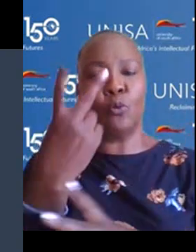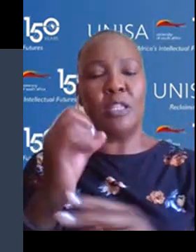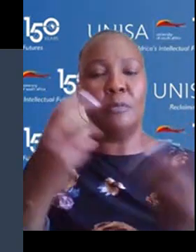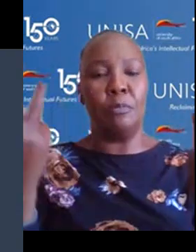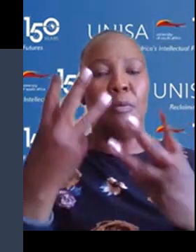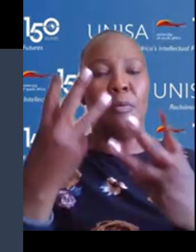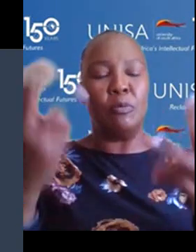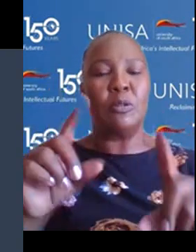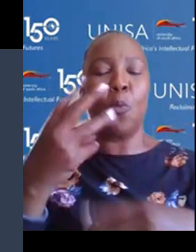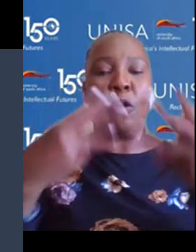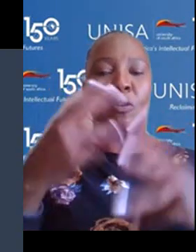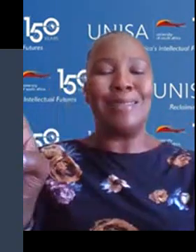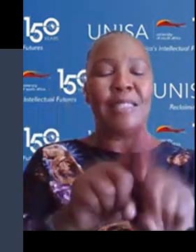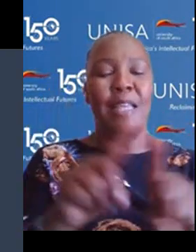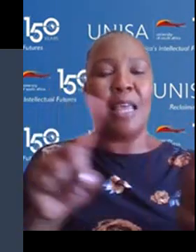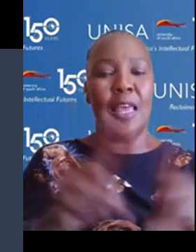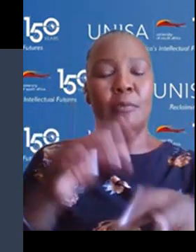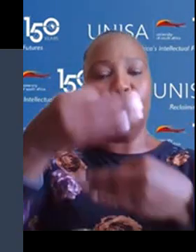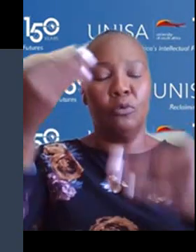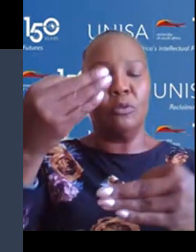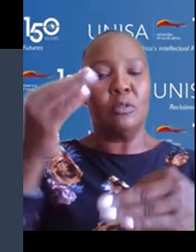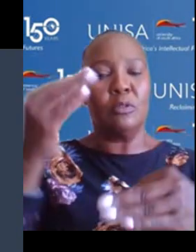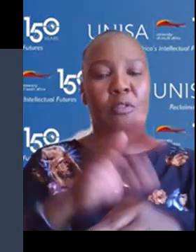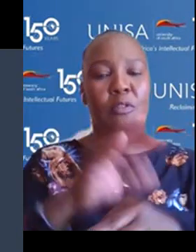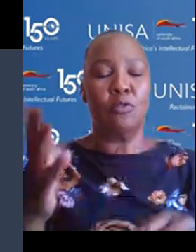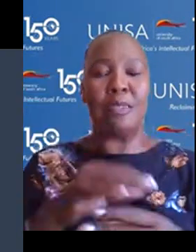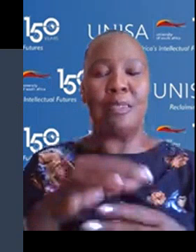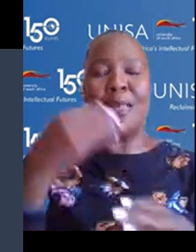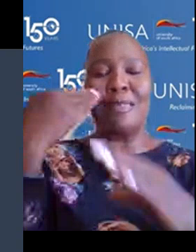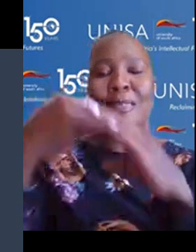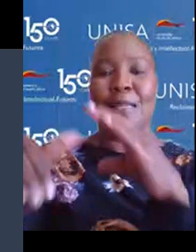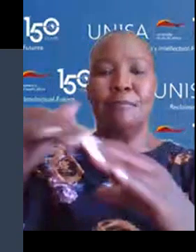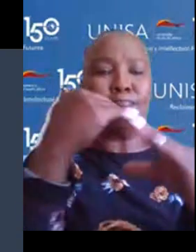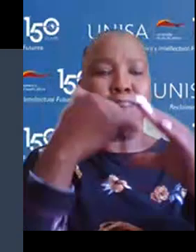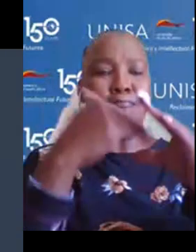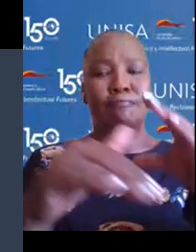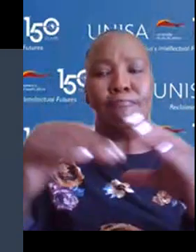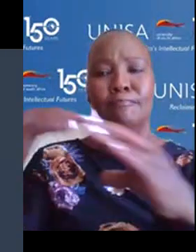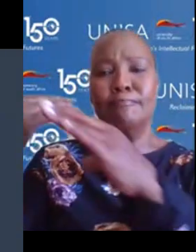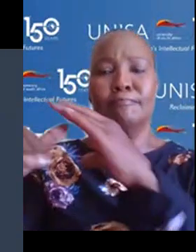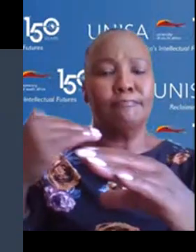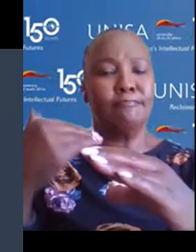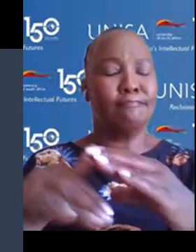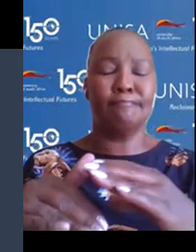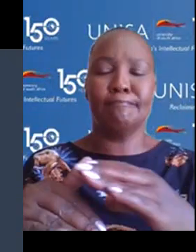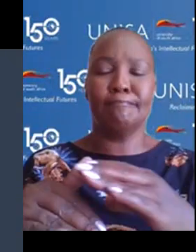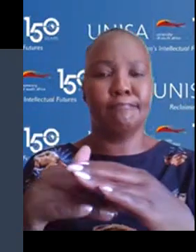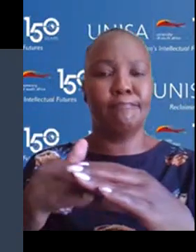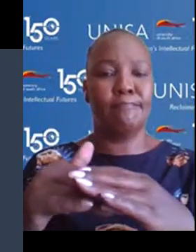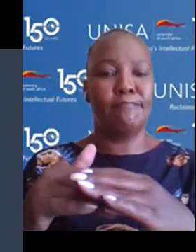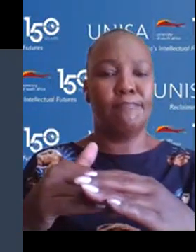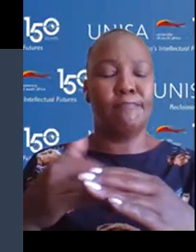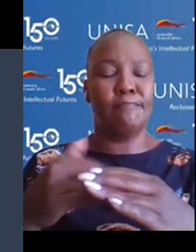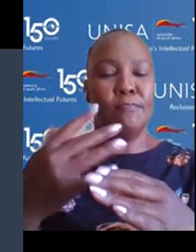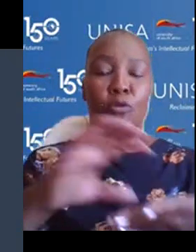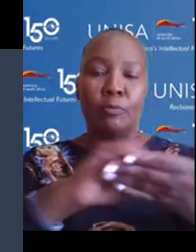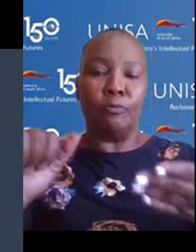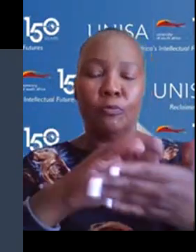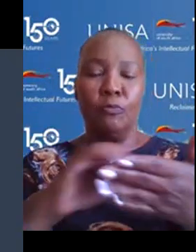on the same document. So it's not more sending a document from the one to the other, to edit or